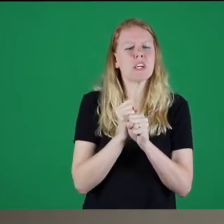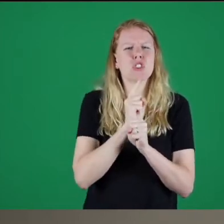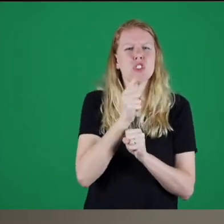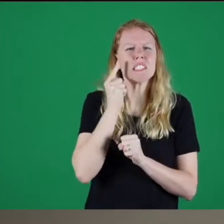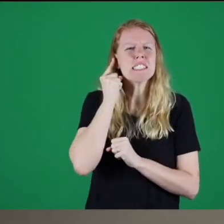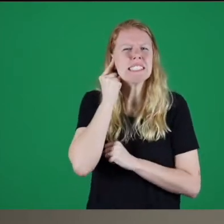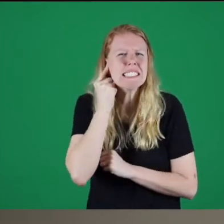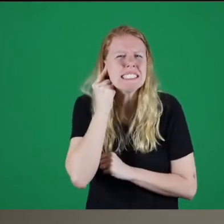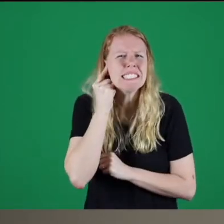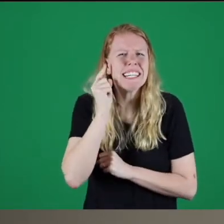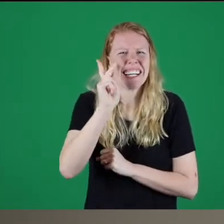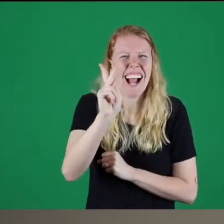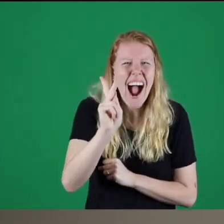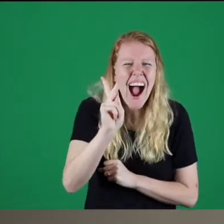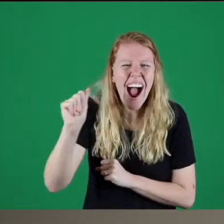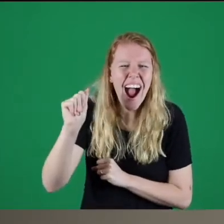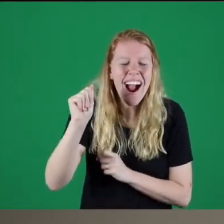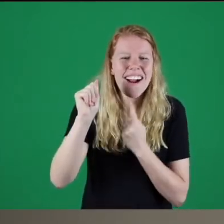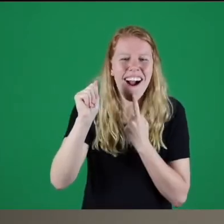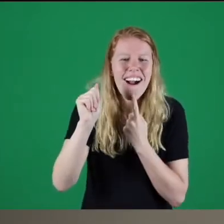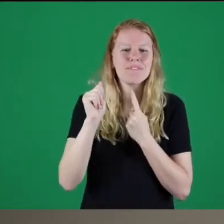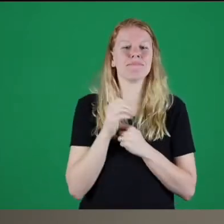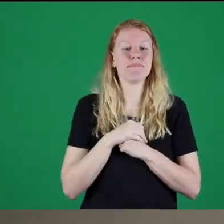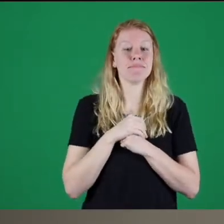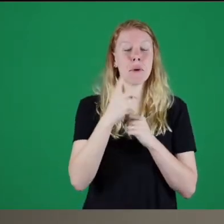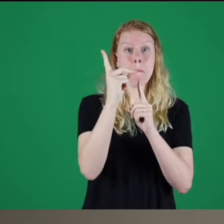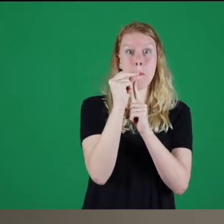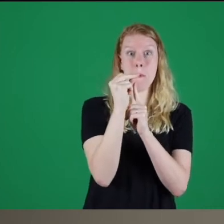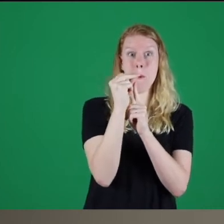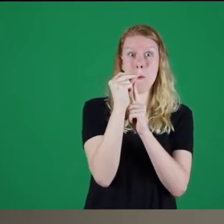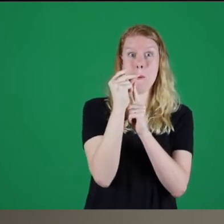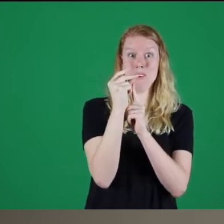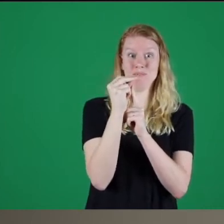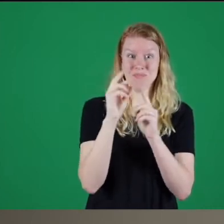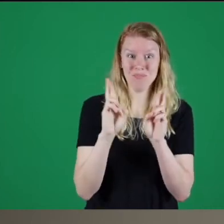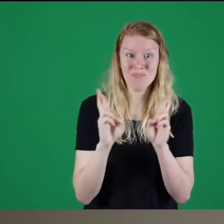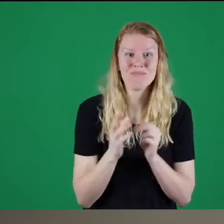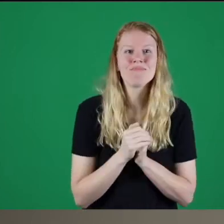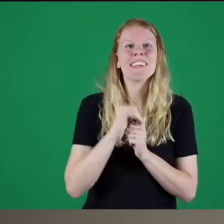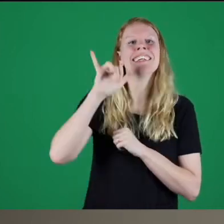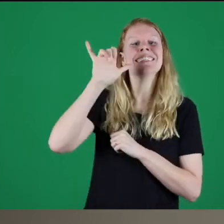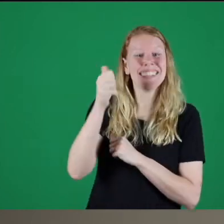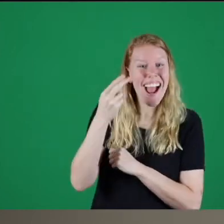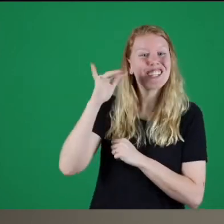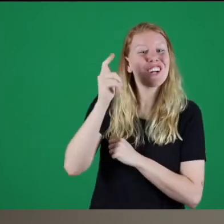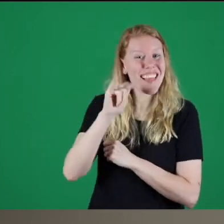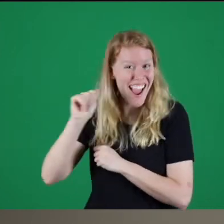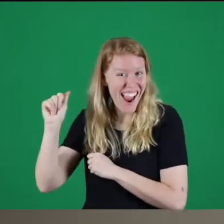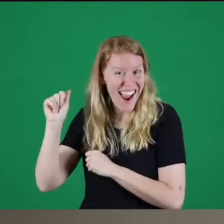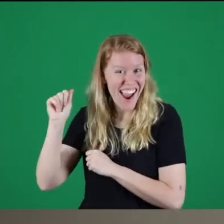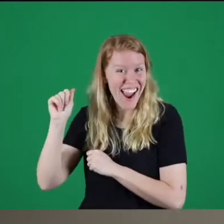Make sure you make the K sound. Make it kind of hard. That helps us transition in the sentence. One more time. After me. Ye jalia.